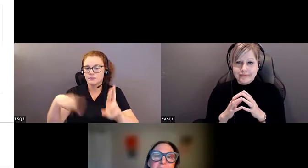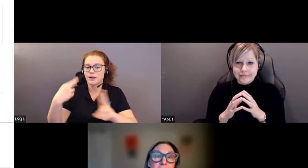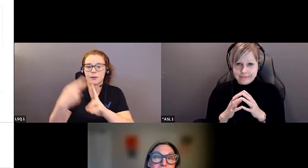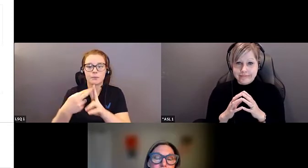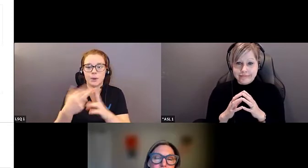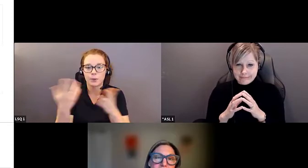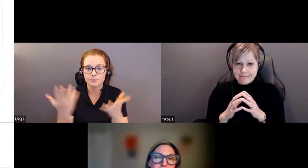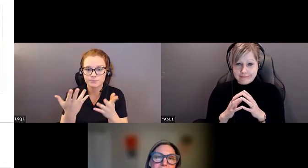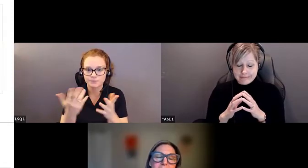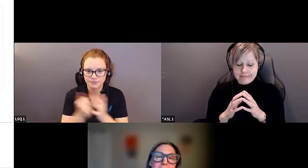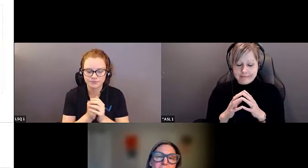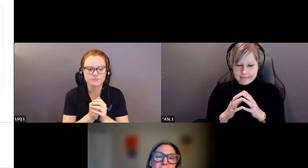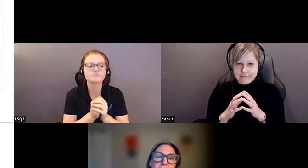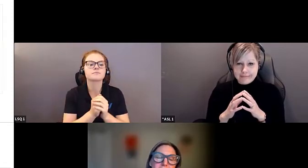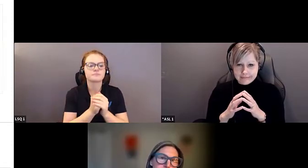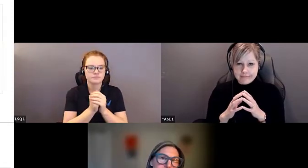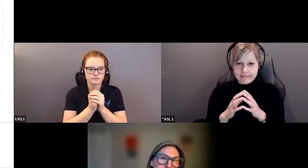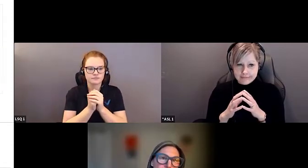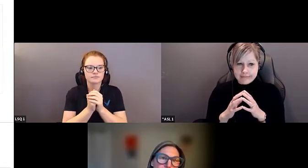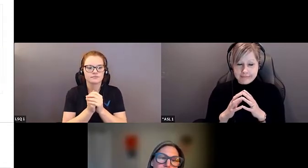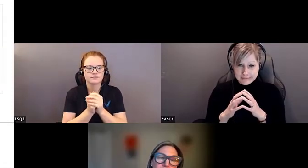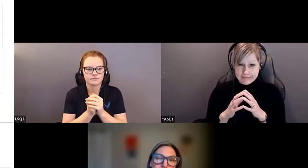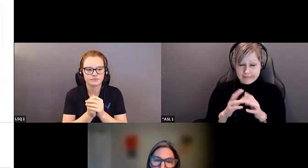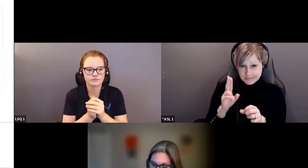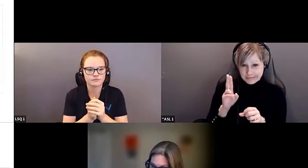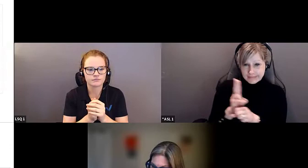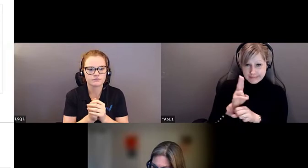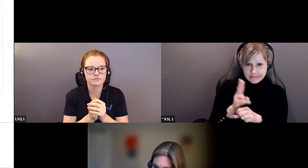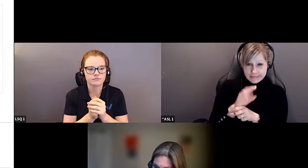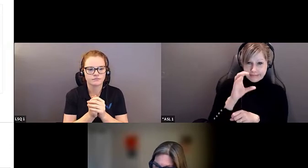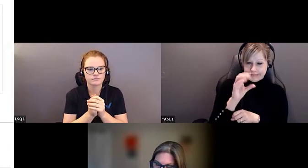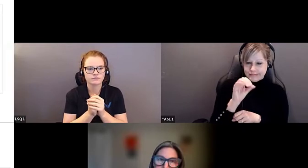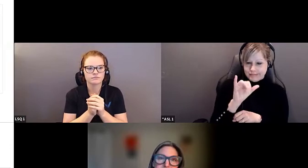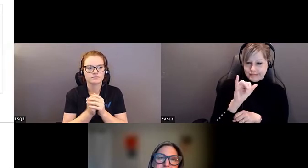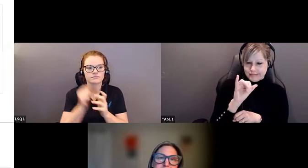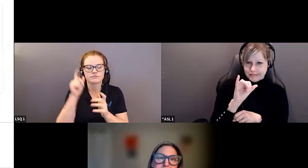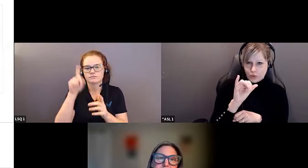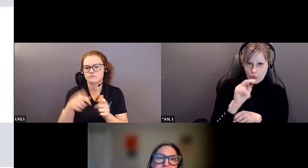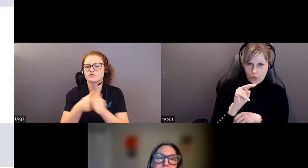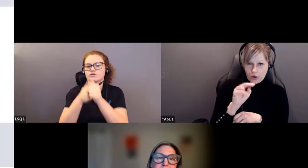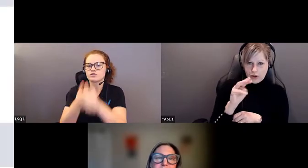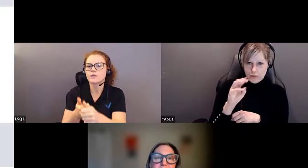using a framework based on the metaphor of a coin.